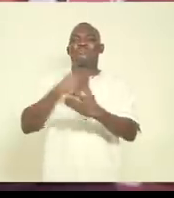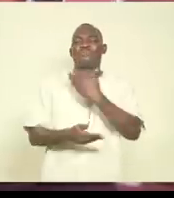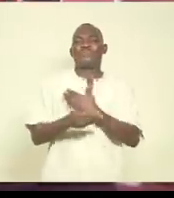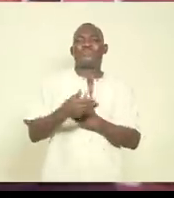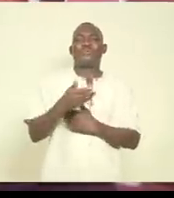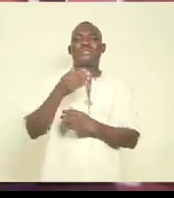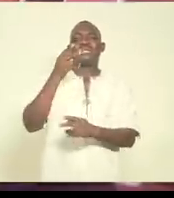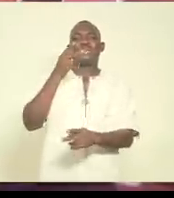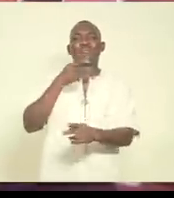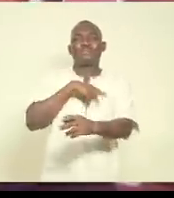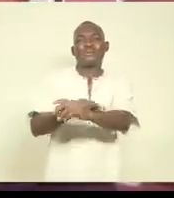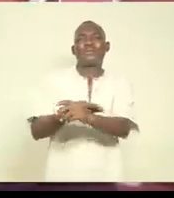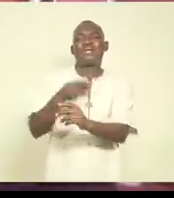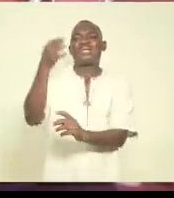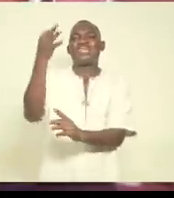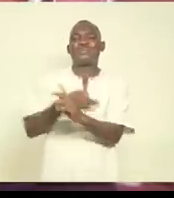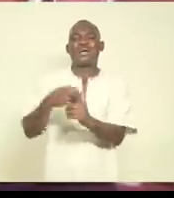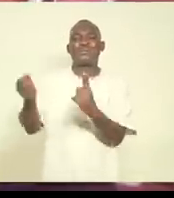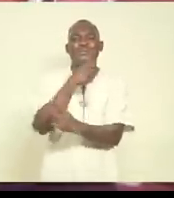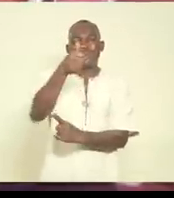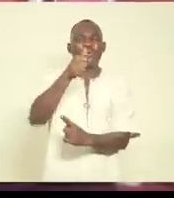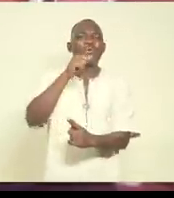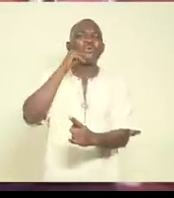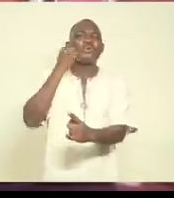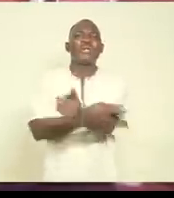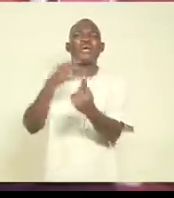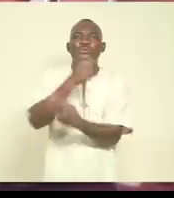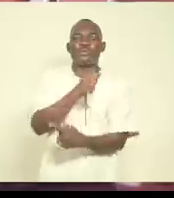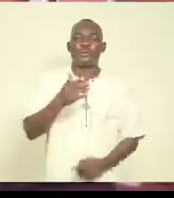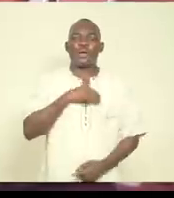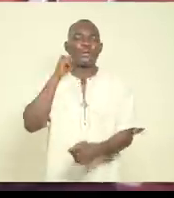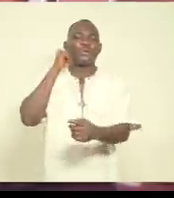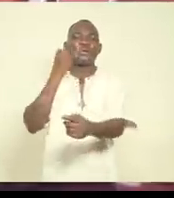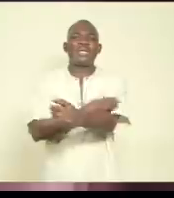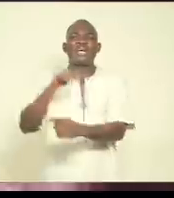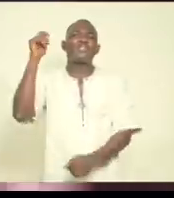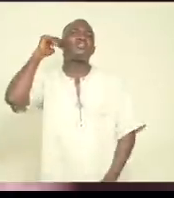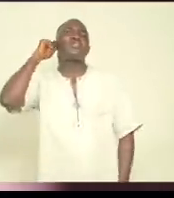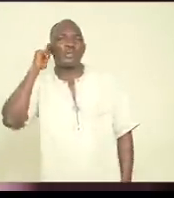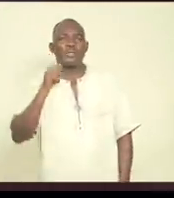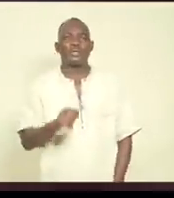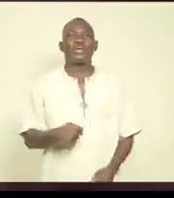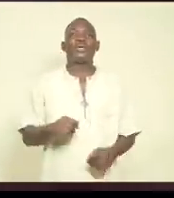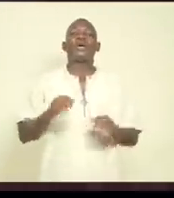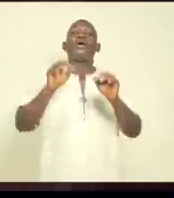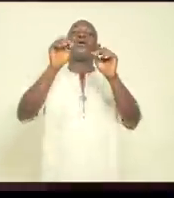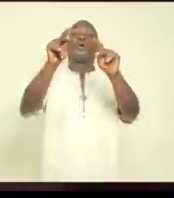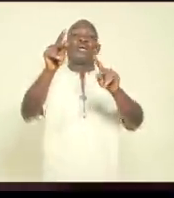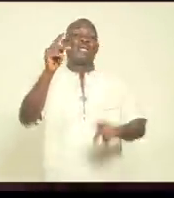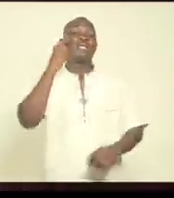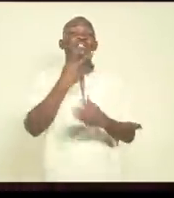can torture her own daughter. She's too stubborn. So what? Now listen to me. Both of